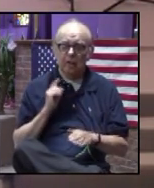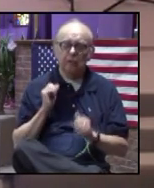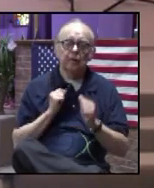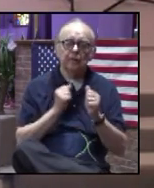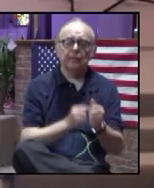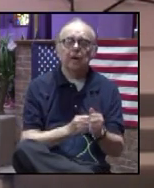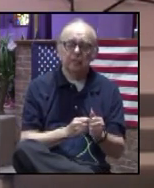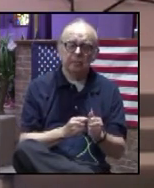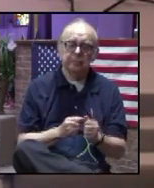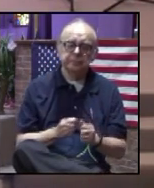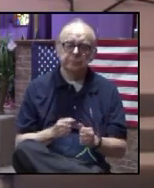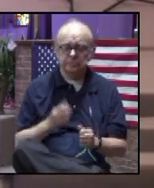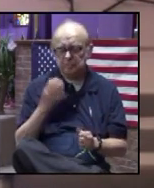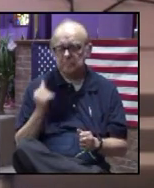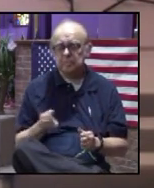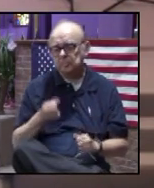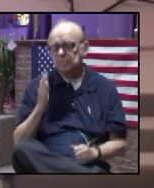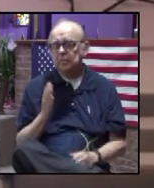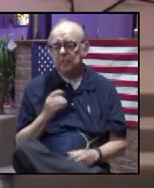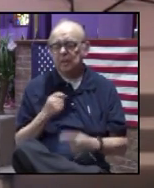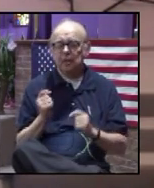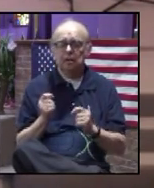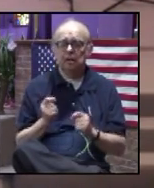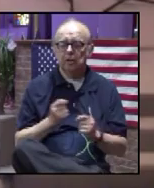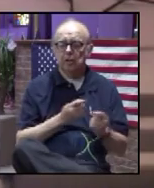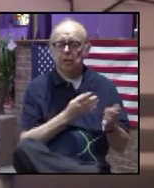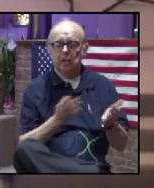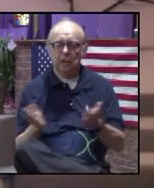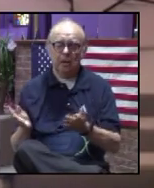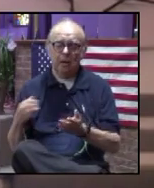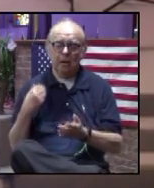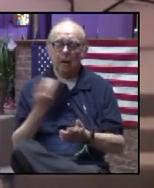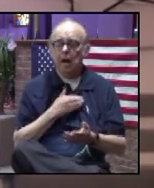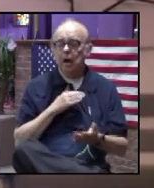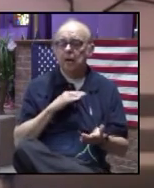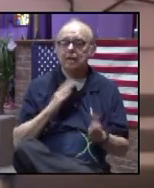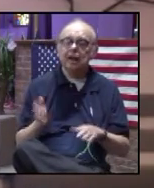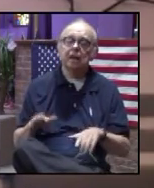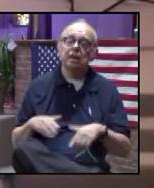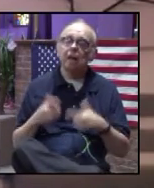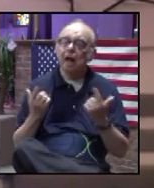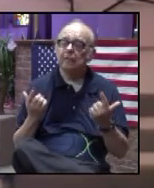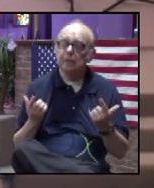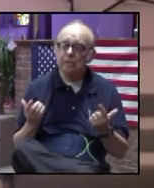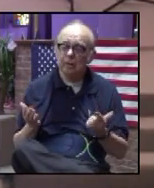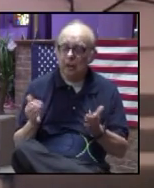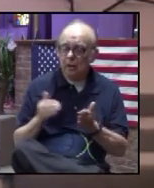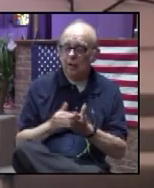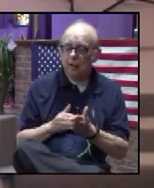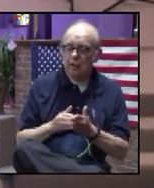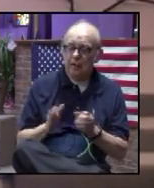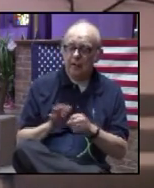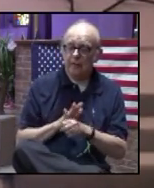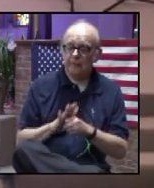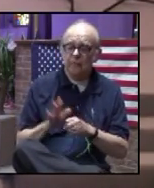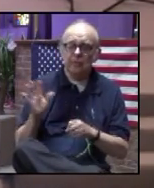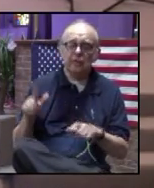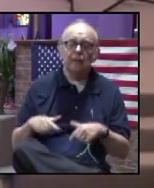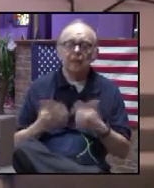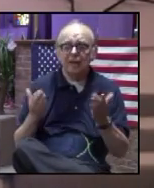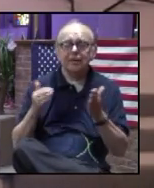follow, because God is trying to bring our dead lives back to a fullness of